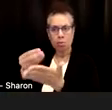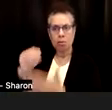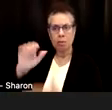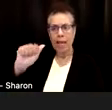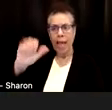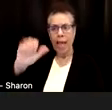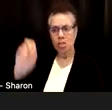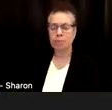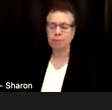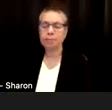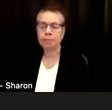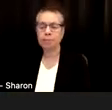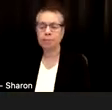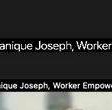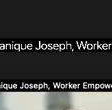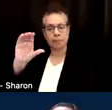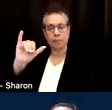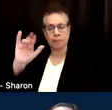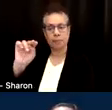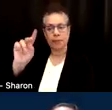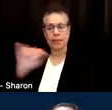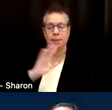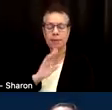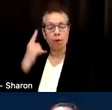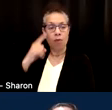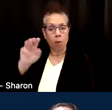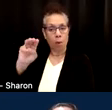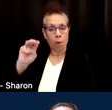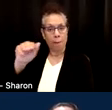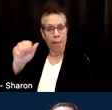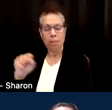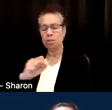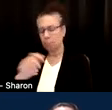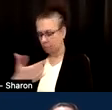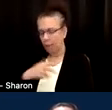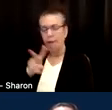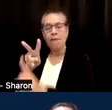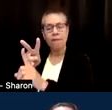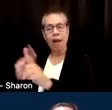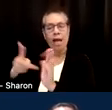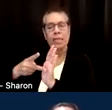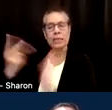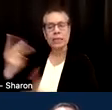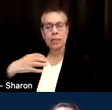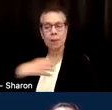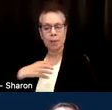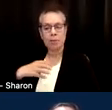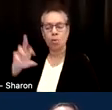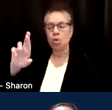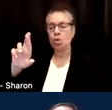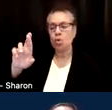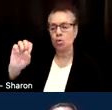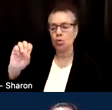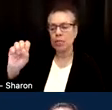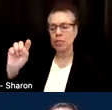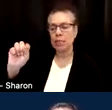So if the complaint was filed under the Fair Labor Division for Massachusetts, they are more than welcome to file another complaint with us under retaliation this time,